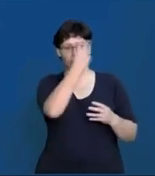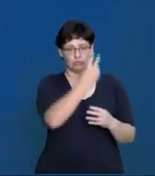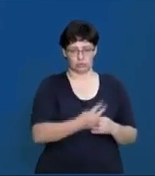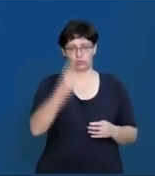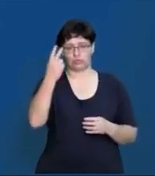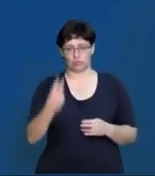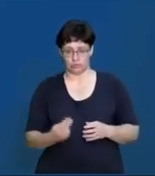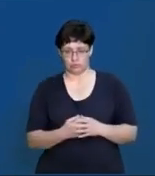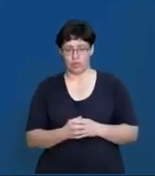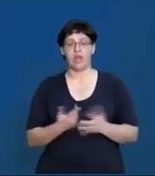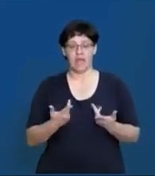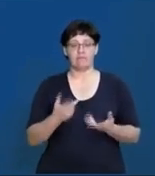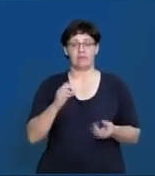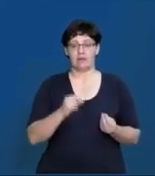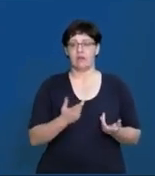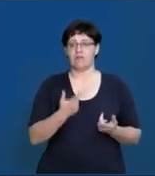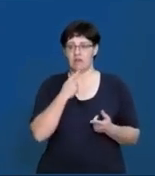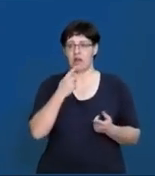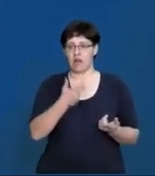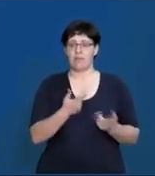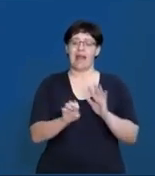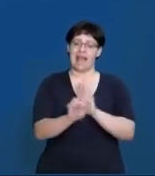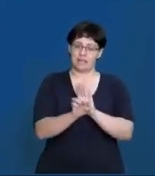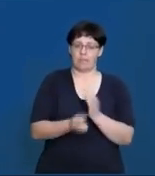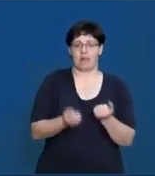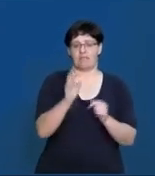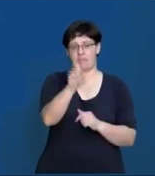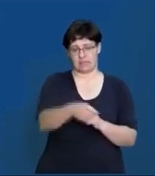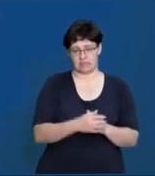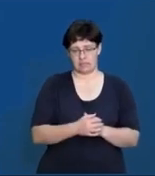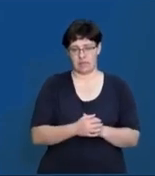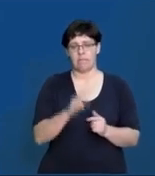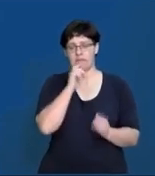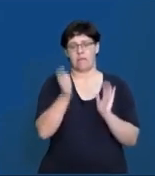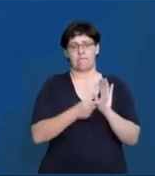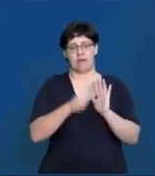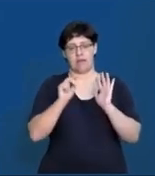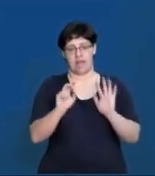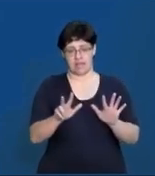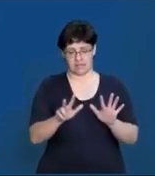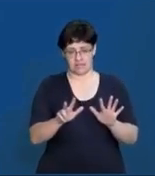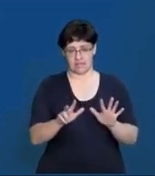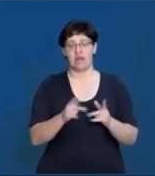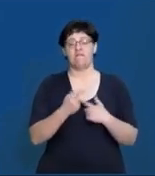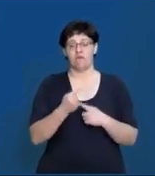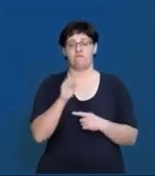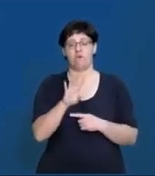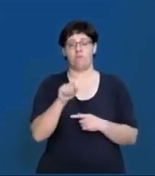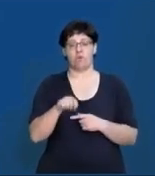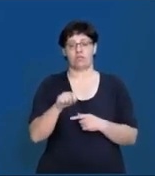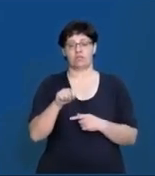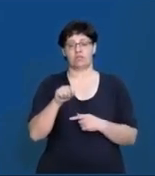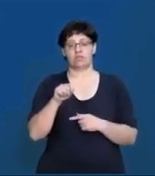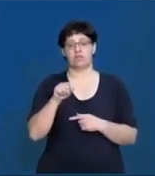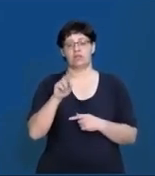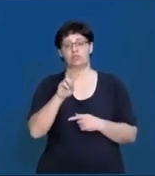consumer price index. At least 2 points, 2 points each. Remember, if you run out of points here, give examples. Those were our